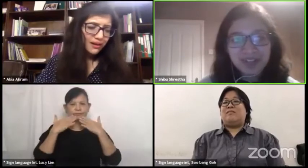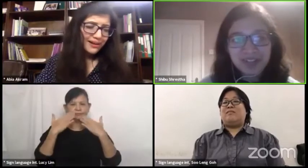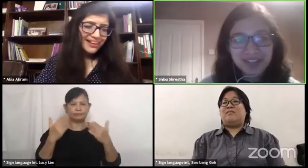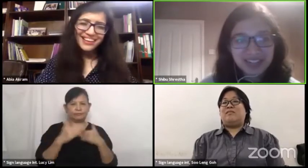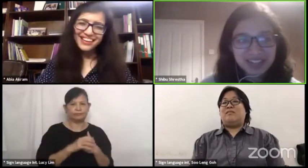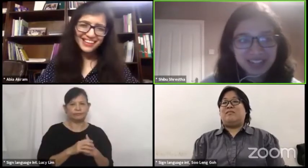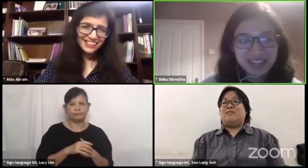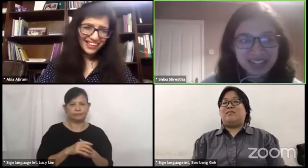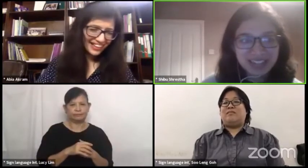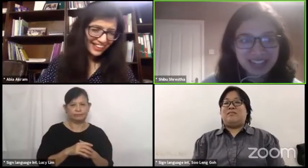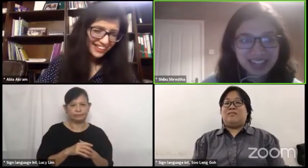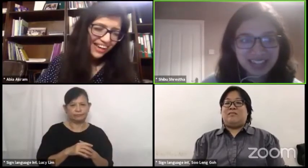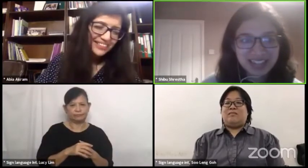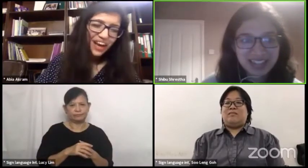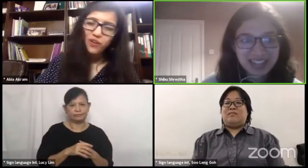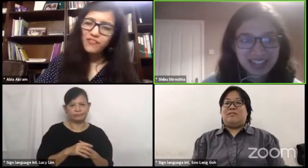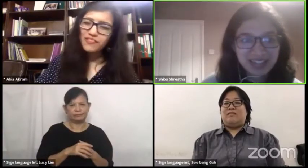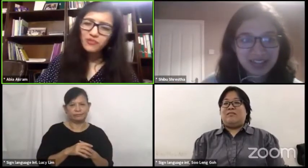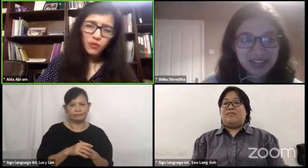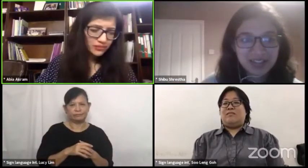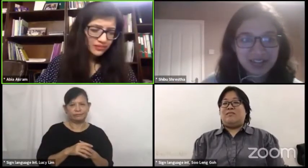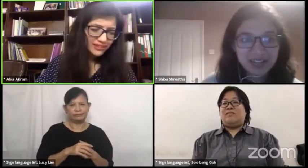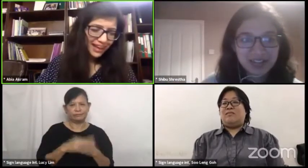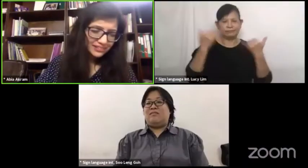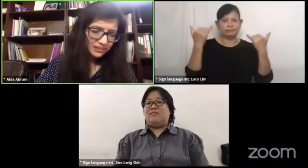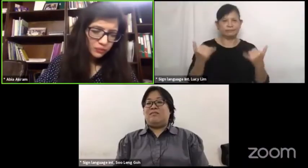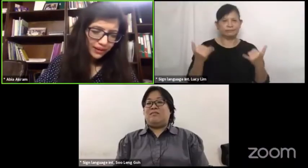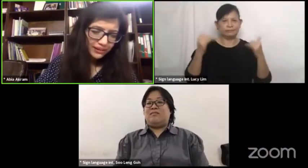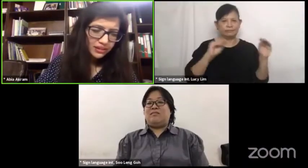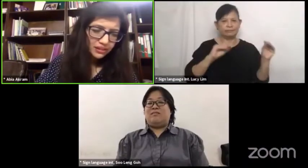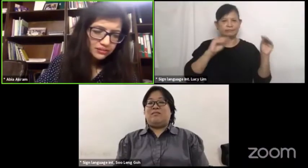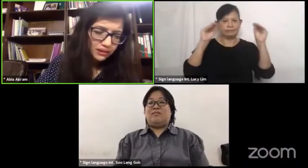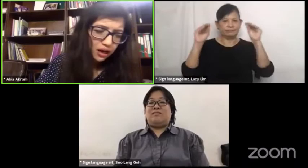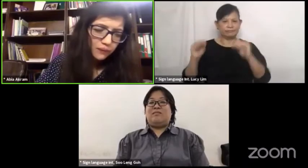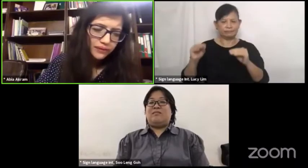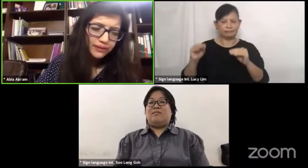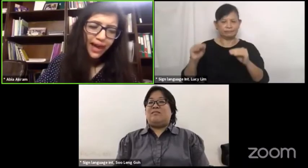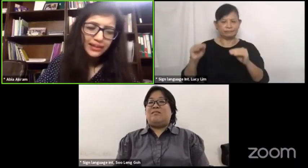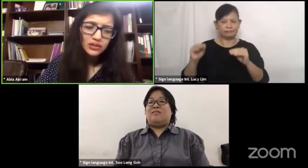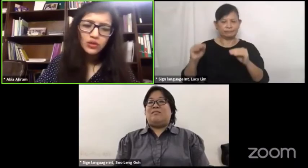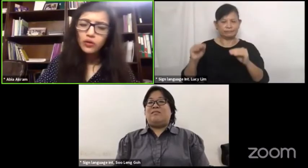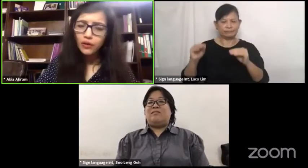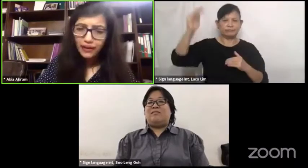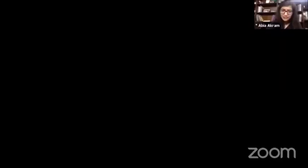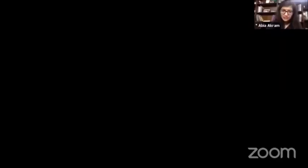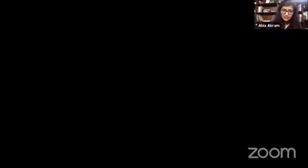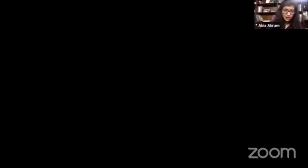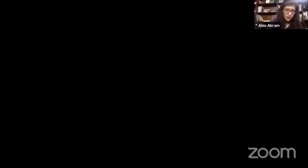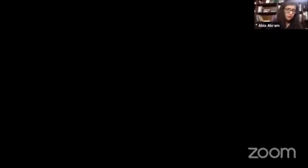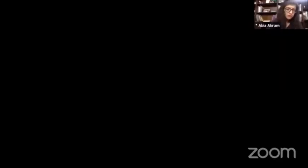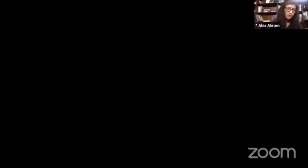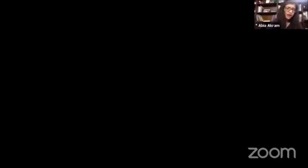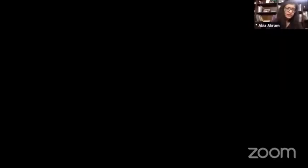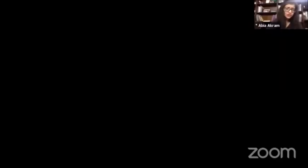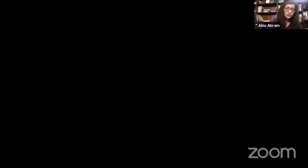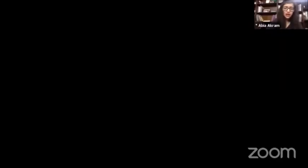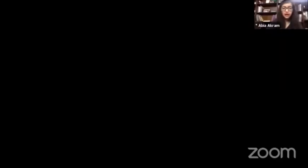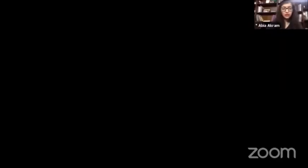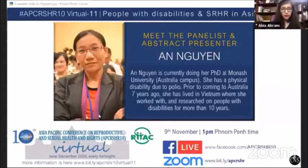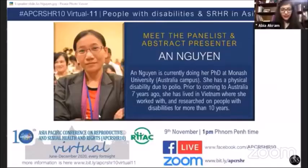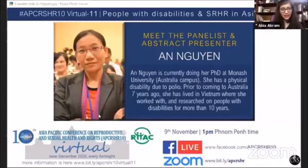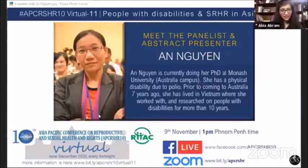Abia. Thank you. Now we will move to the next speaker, Ms. Anne Nguyen. And